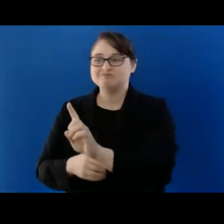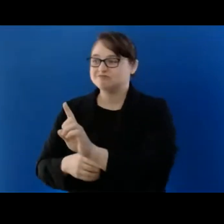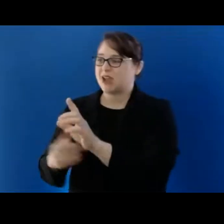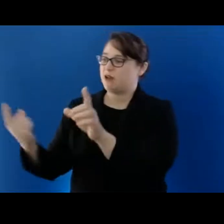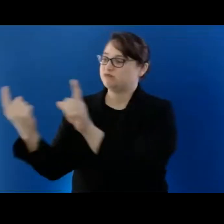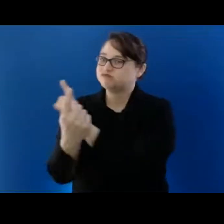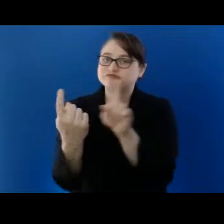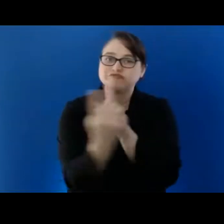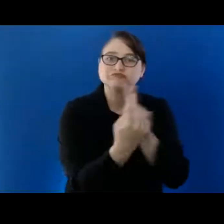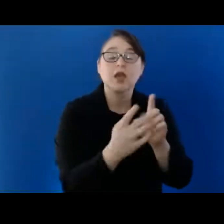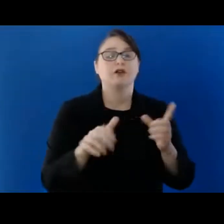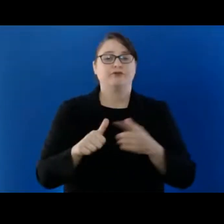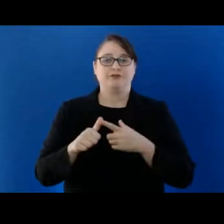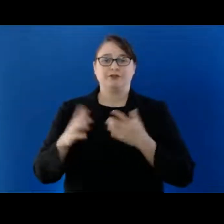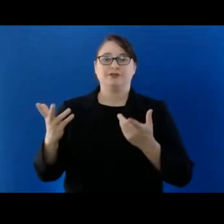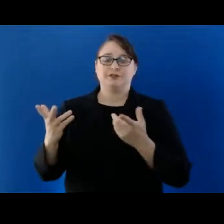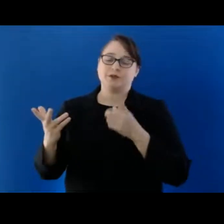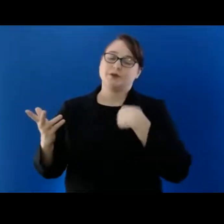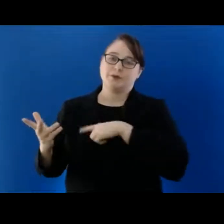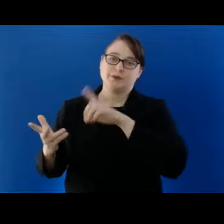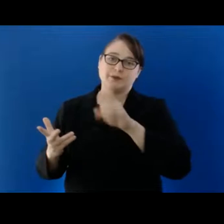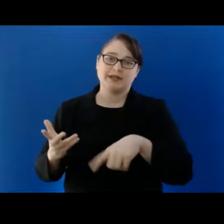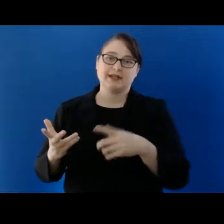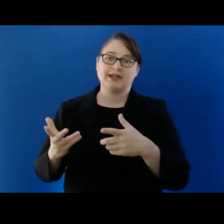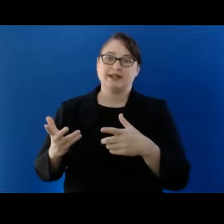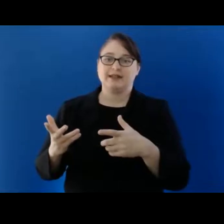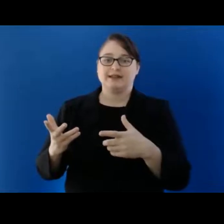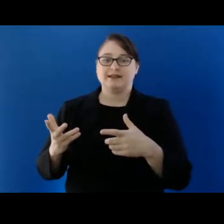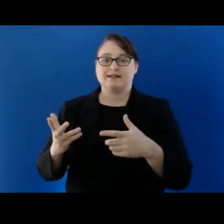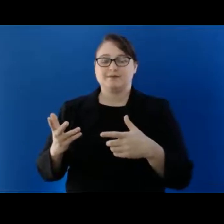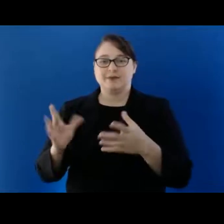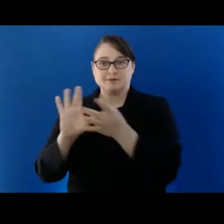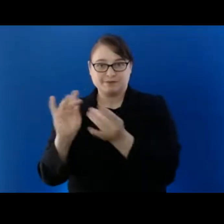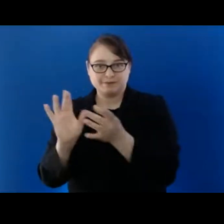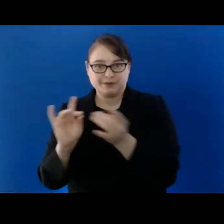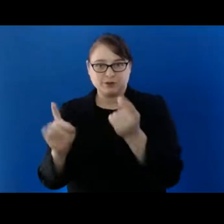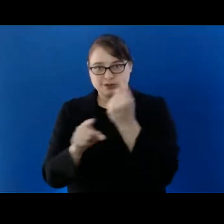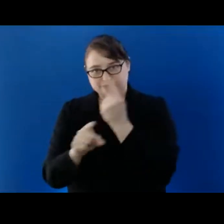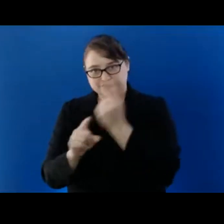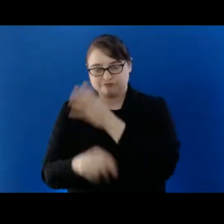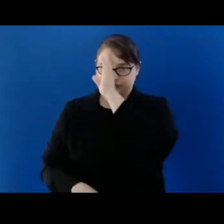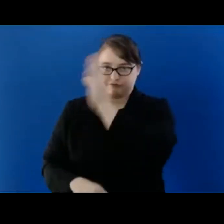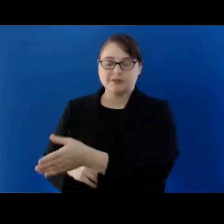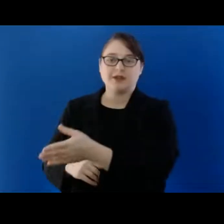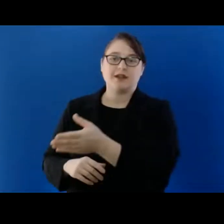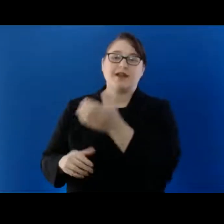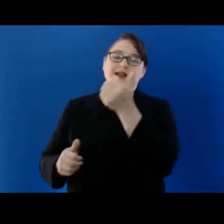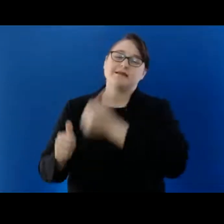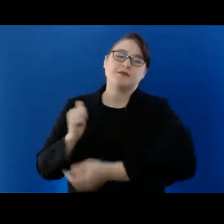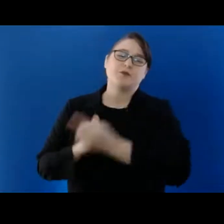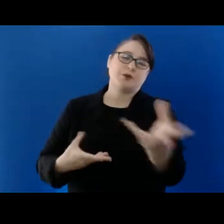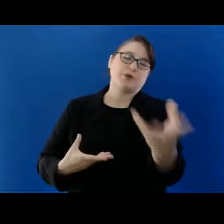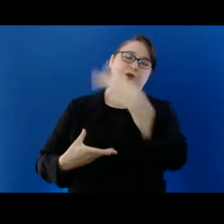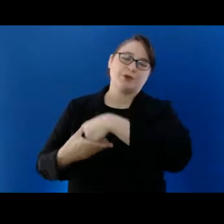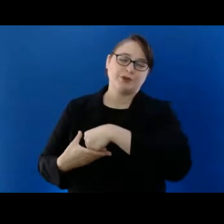first of all, the first thing was to dispel the message so that everybody could be included and people would not